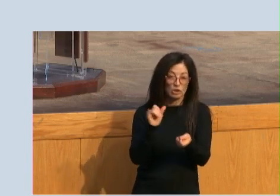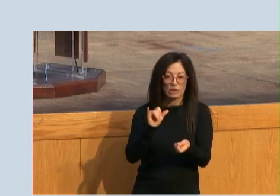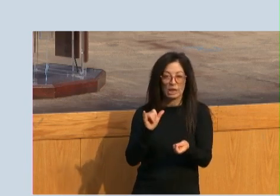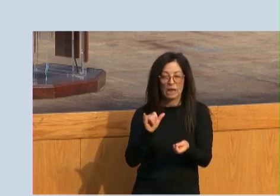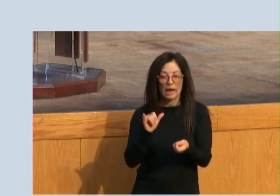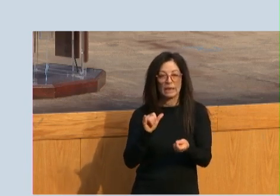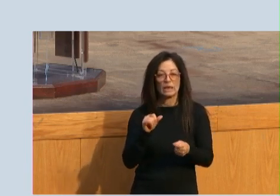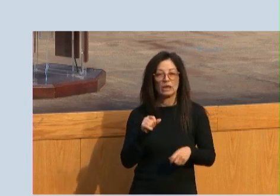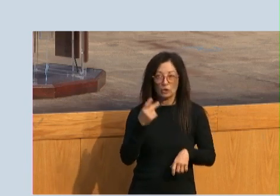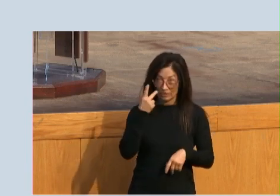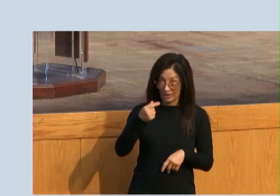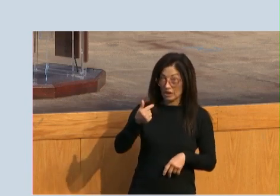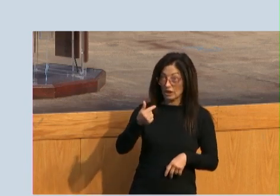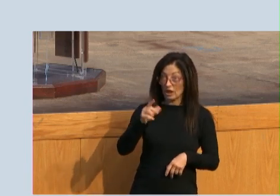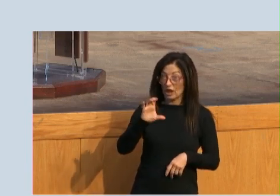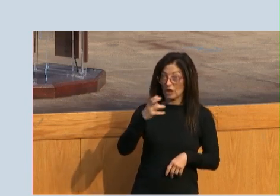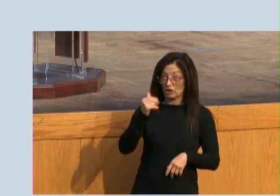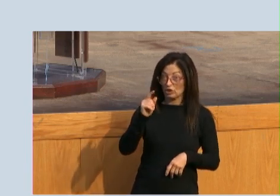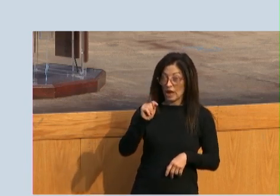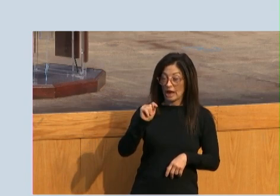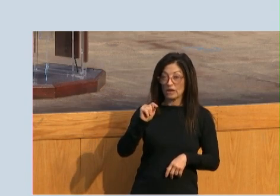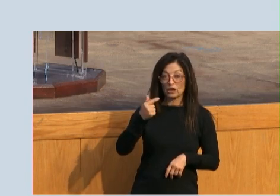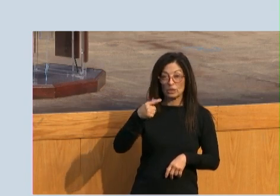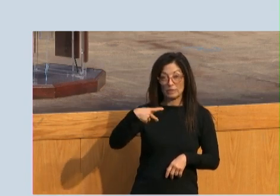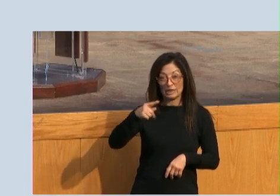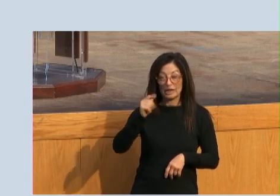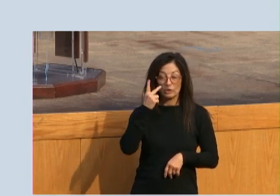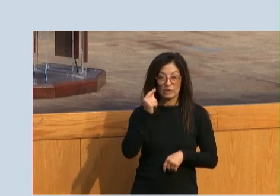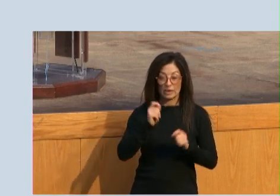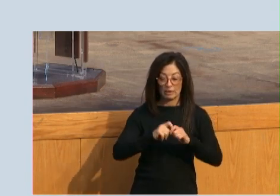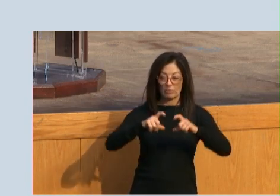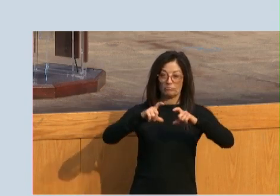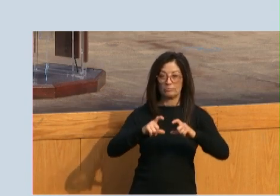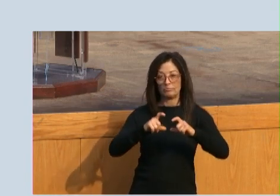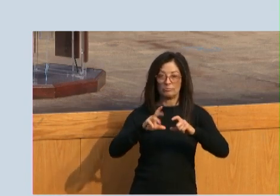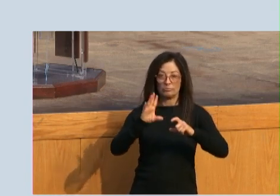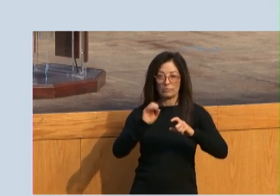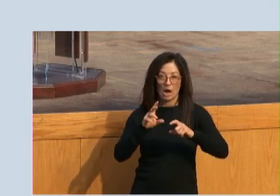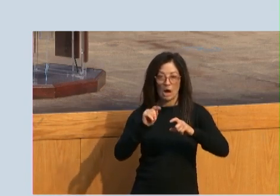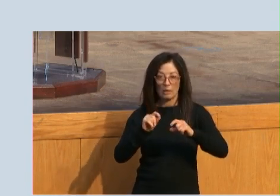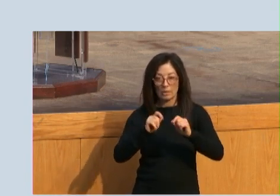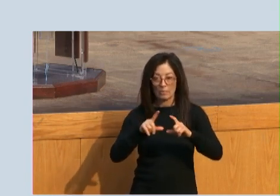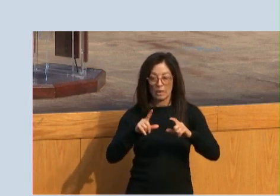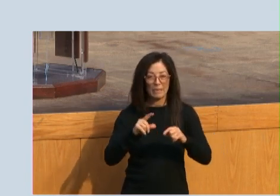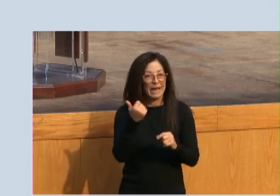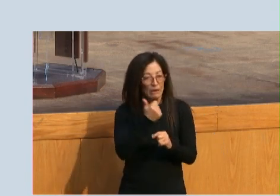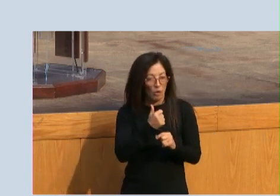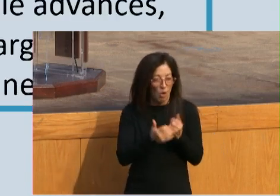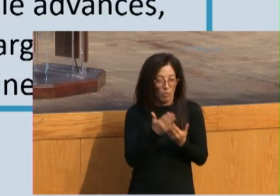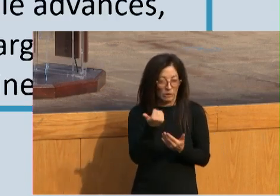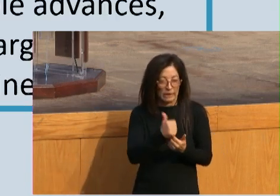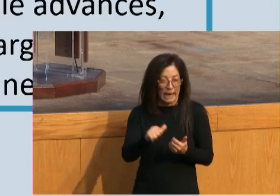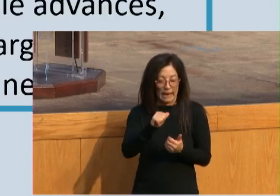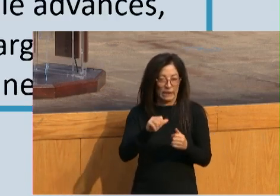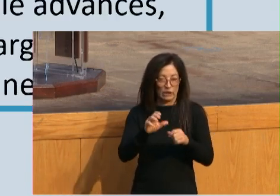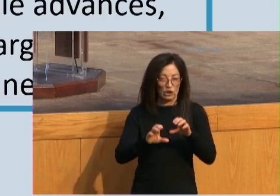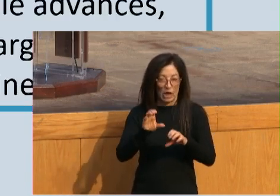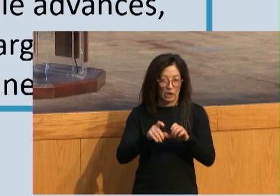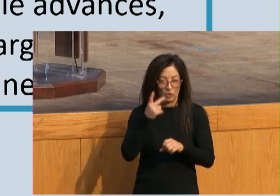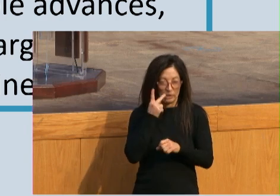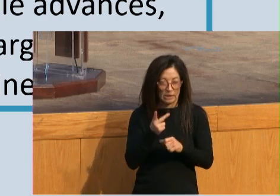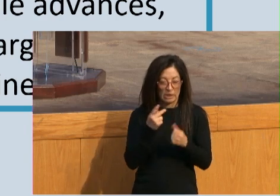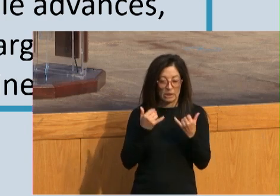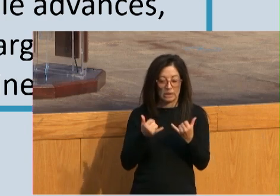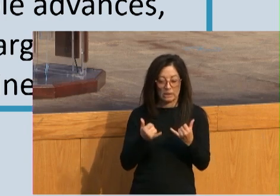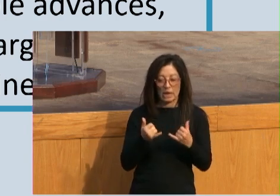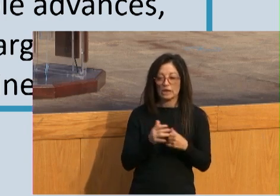you see ChatGPT and little chatbots pop up in almost every website you browse to these days. And we're making those,